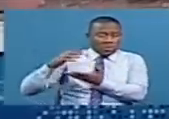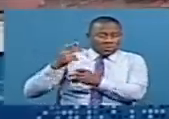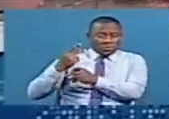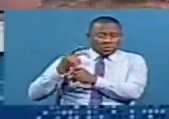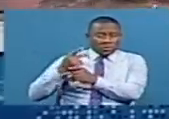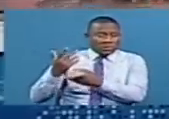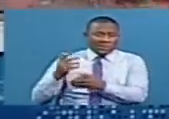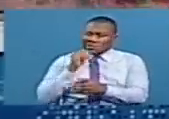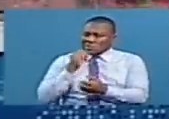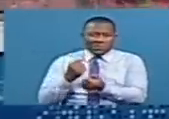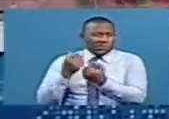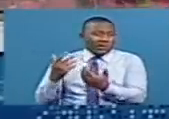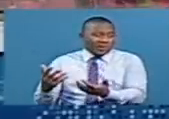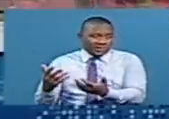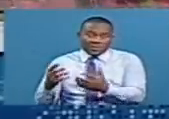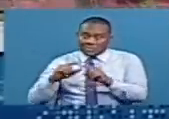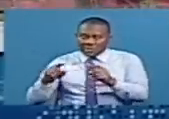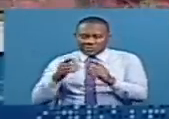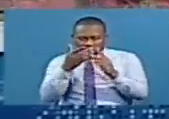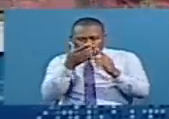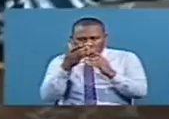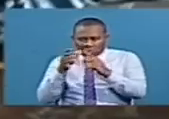equitable distribution of the country's resources.